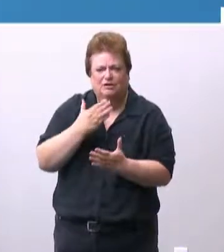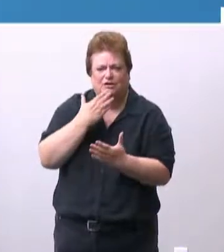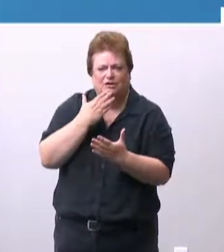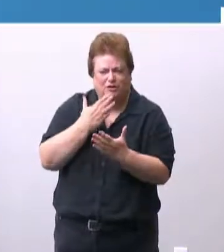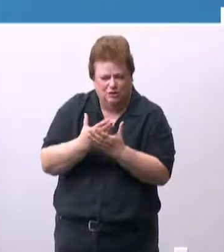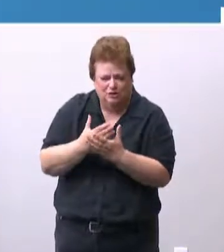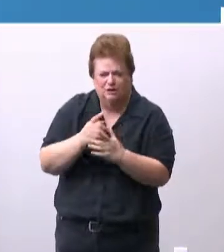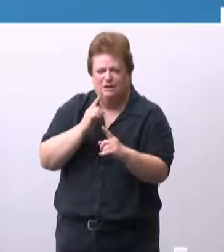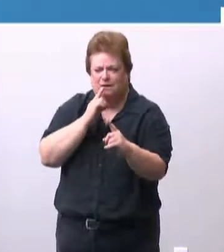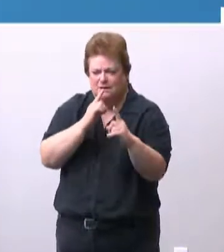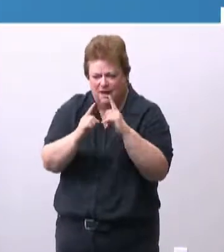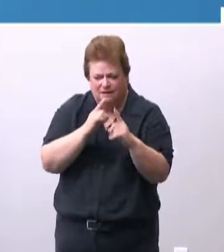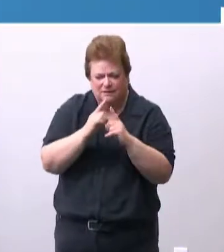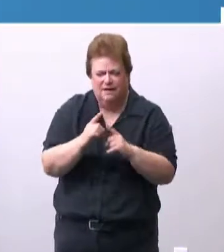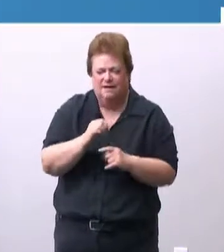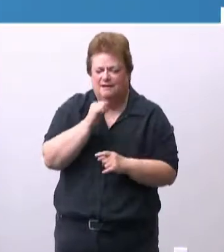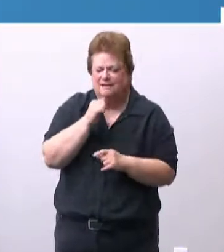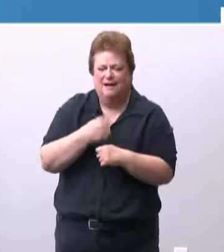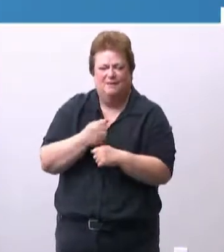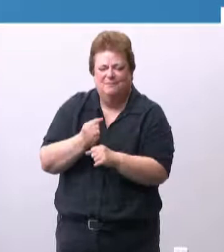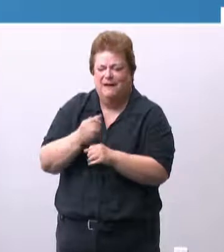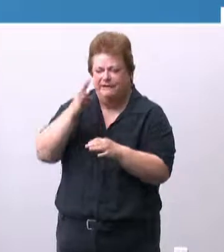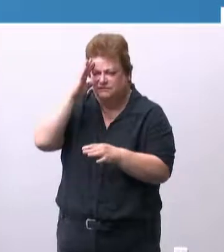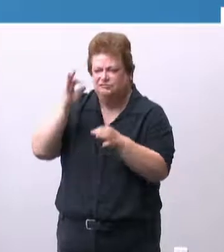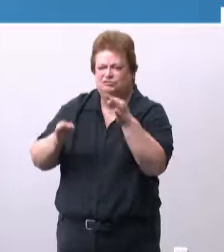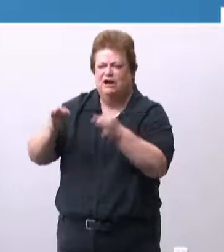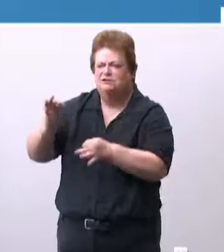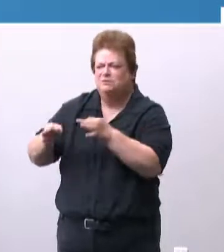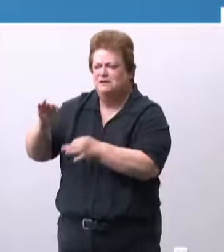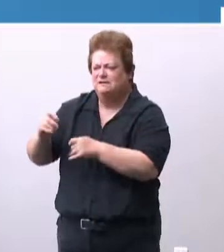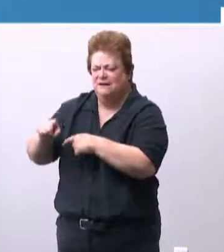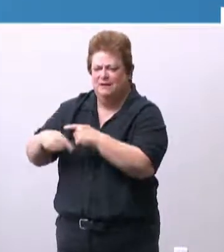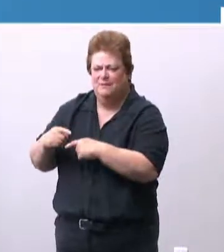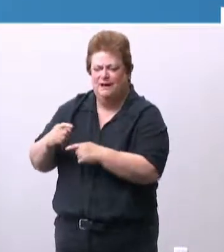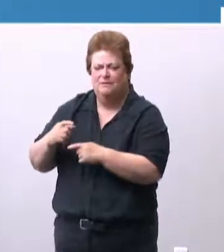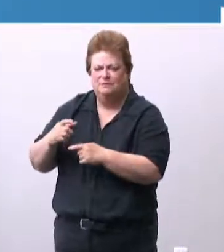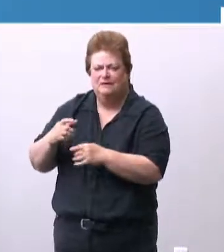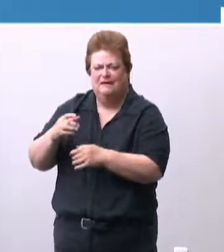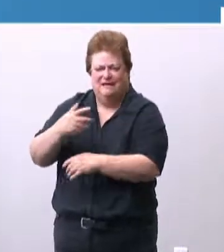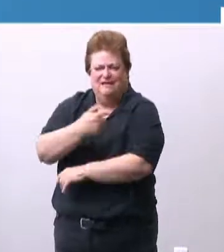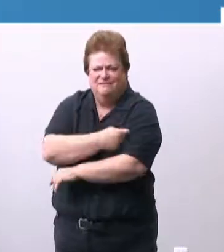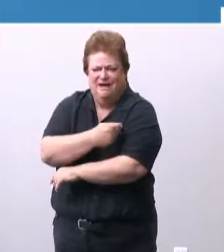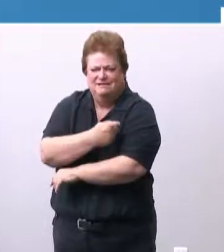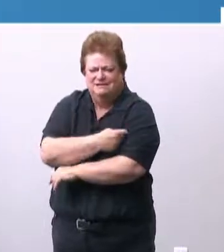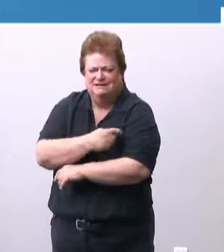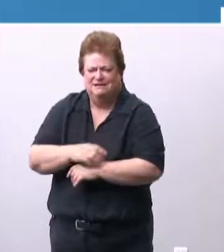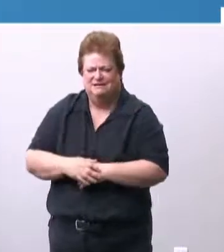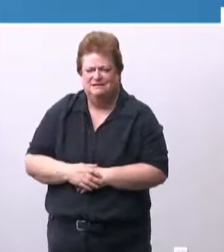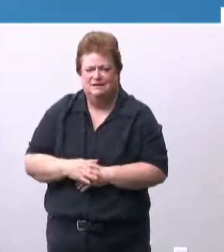dialogue, not judgmental dialogue about getting vaccinated. If you